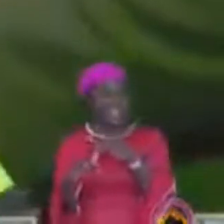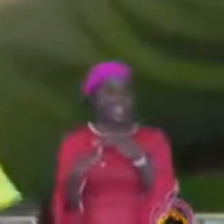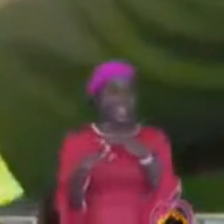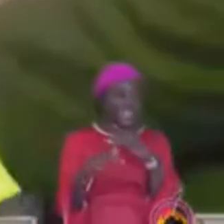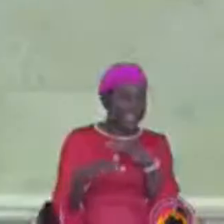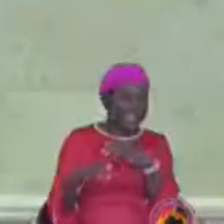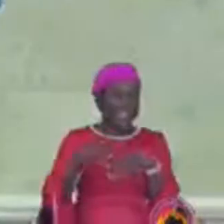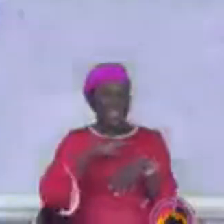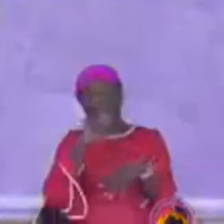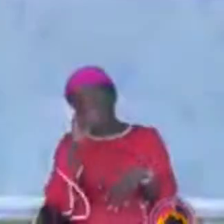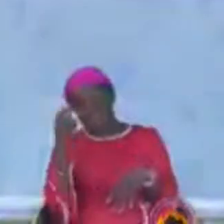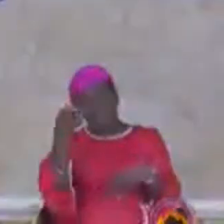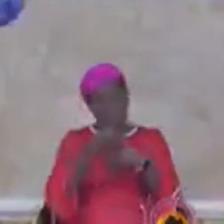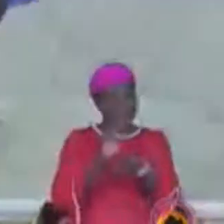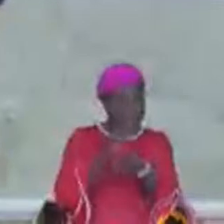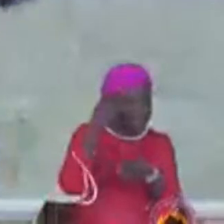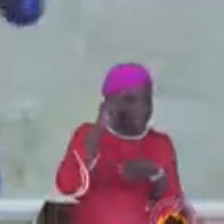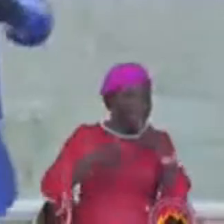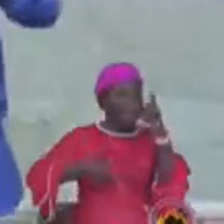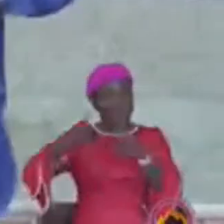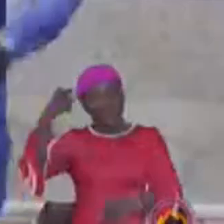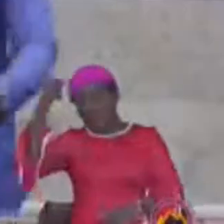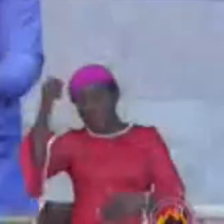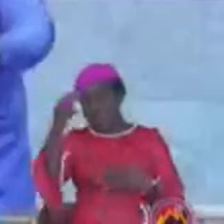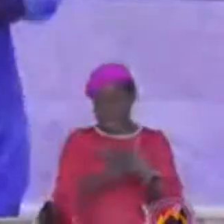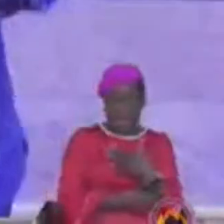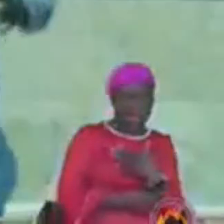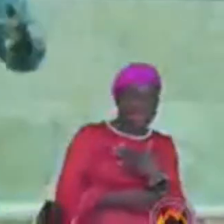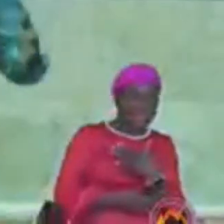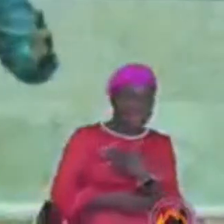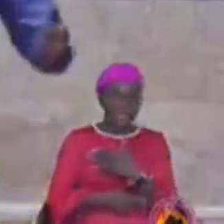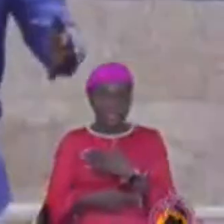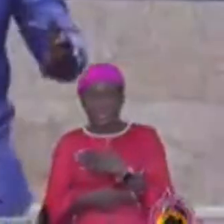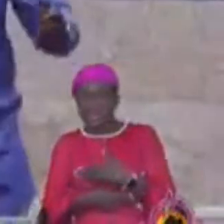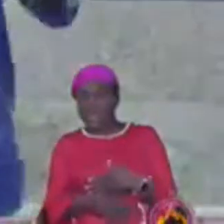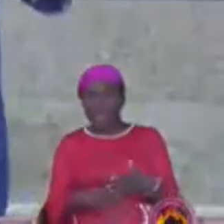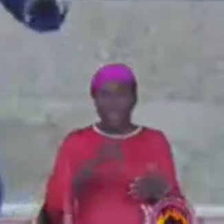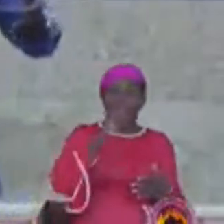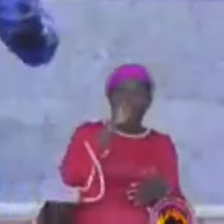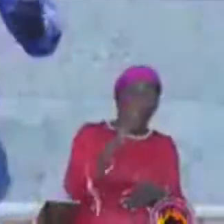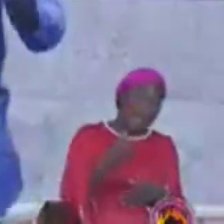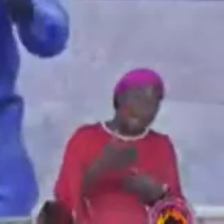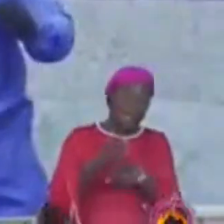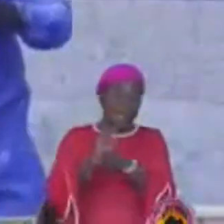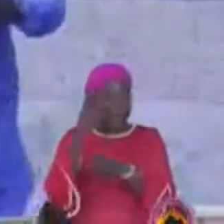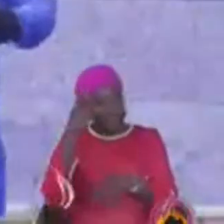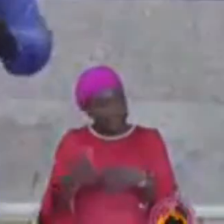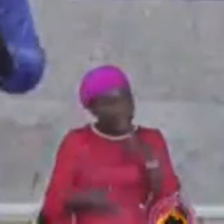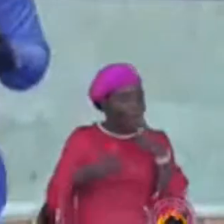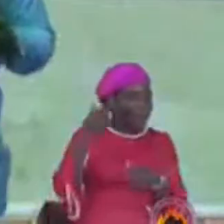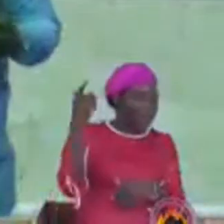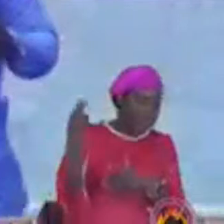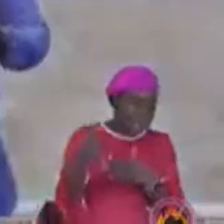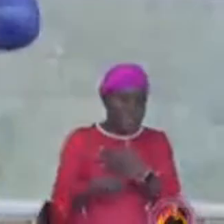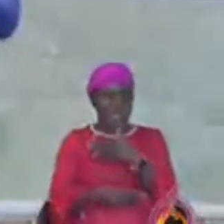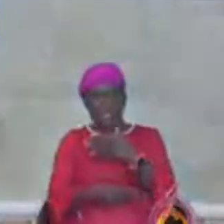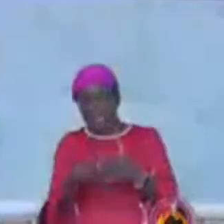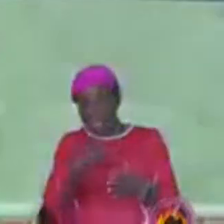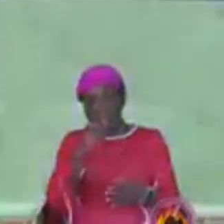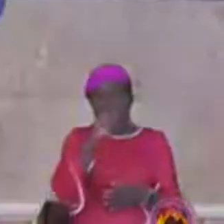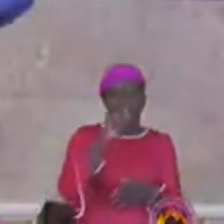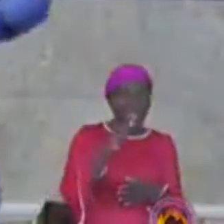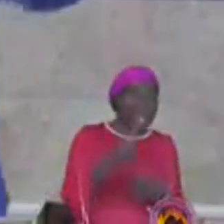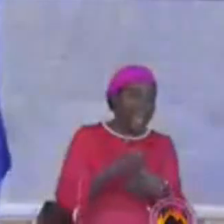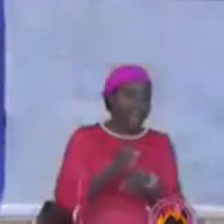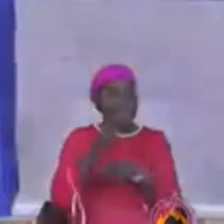I am Coco, I am Coco, I am Coco, I am enemy. I am Coco, I am Coco,